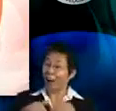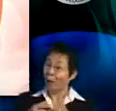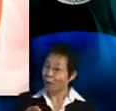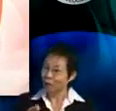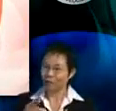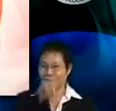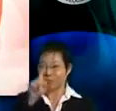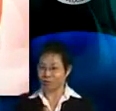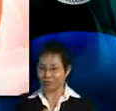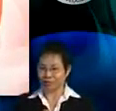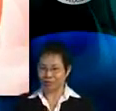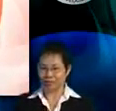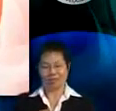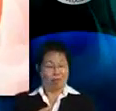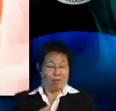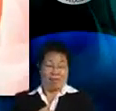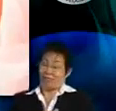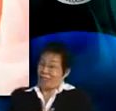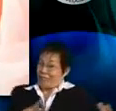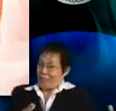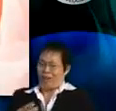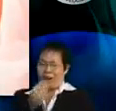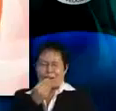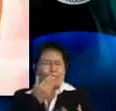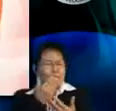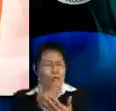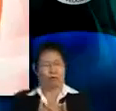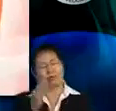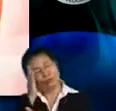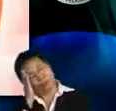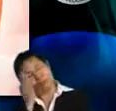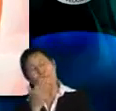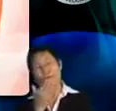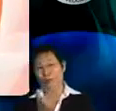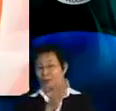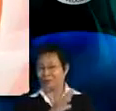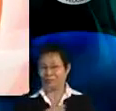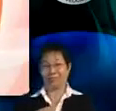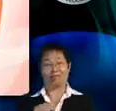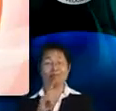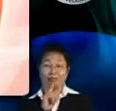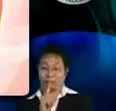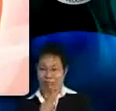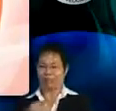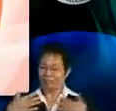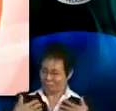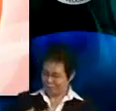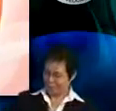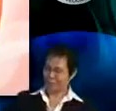How are you? Me? Oh, I'm fine. I eat well, sleep well, and of course, dress